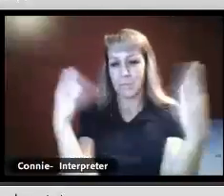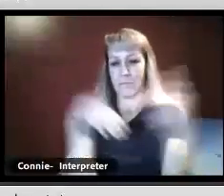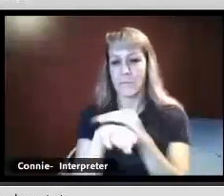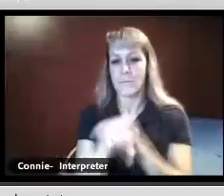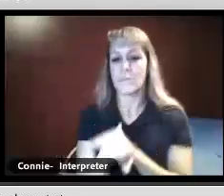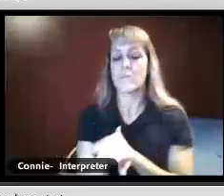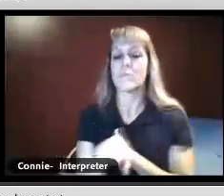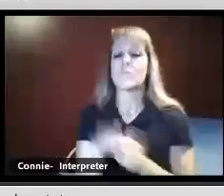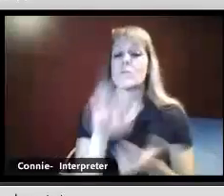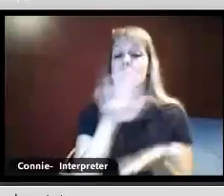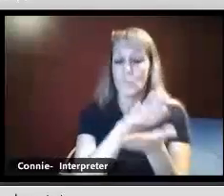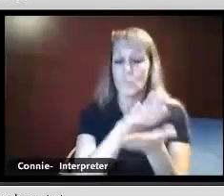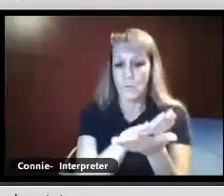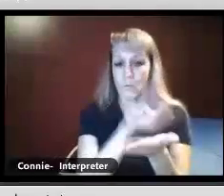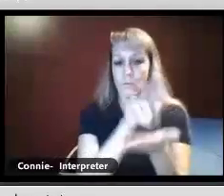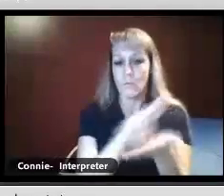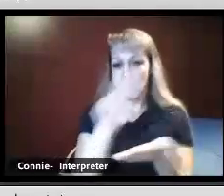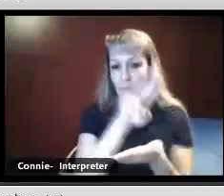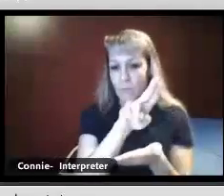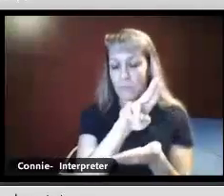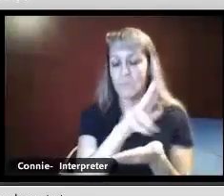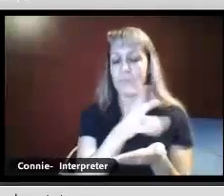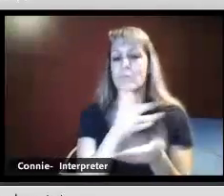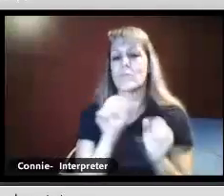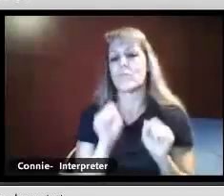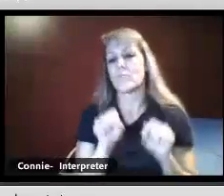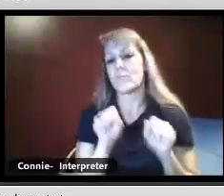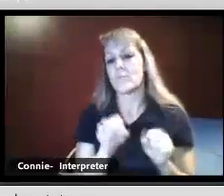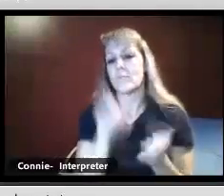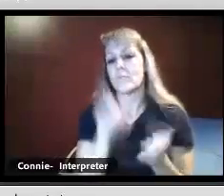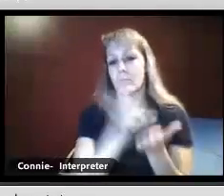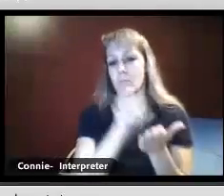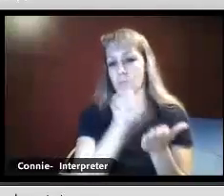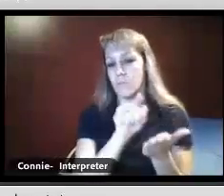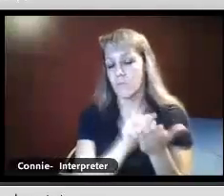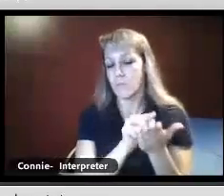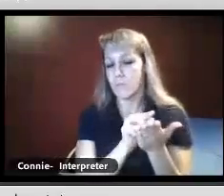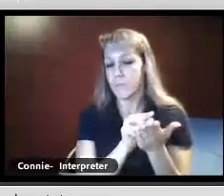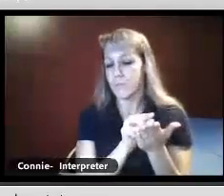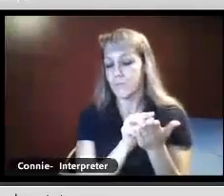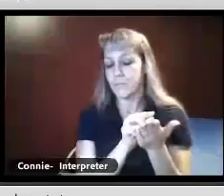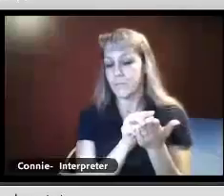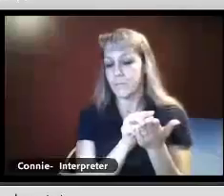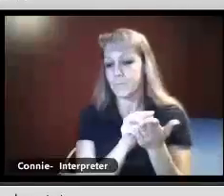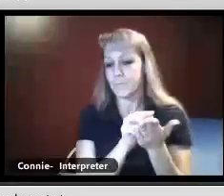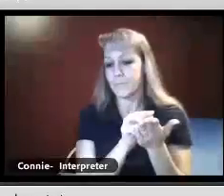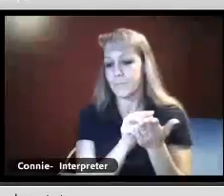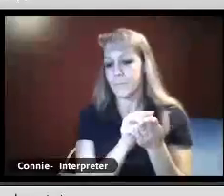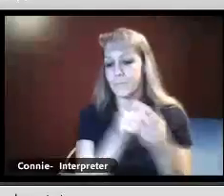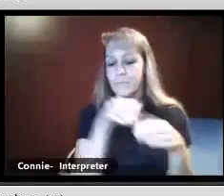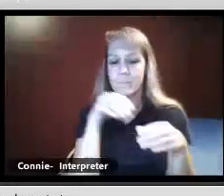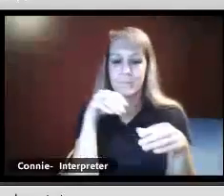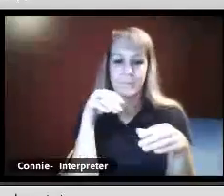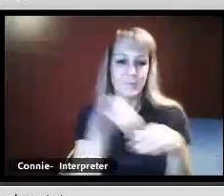are scholarly and academic and probably are published in one of